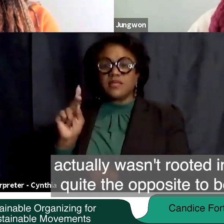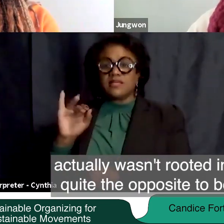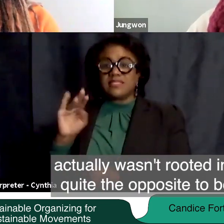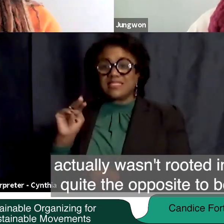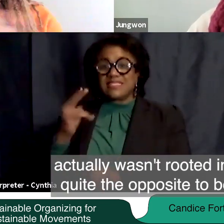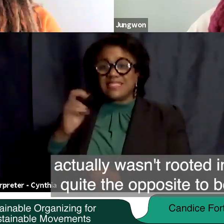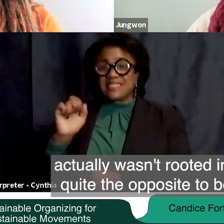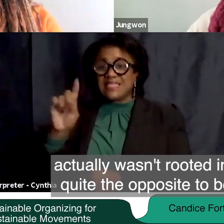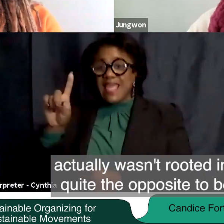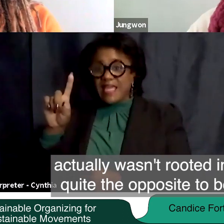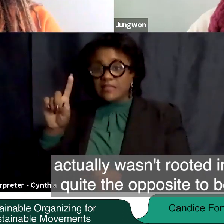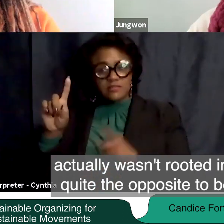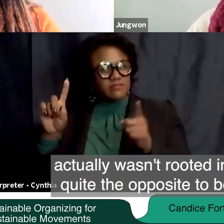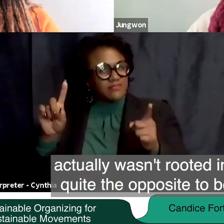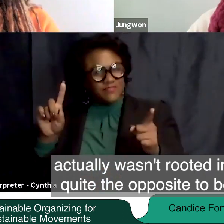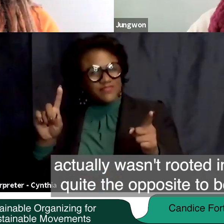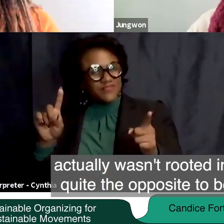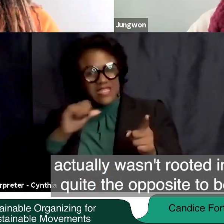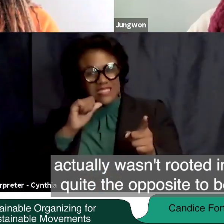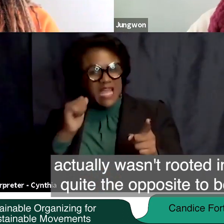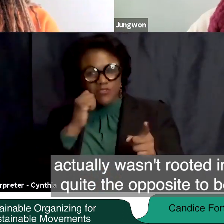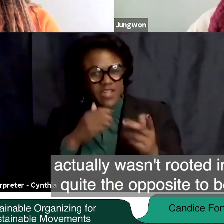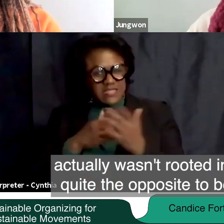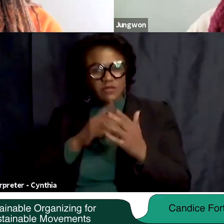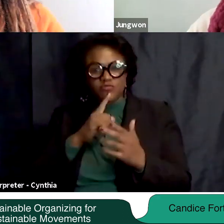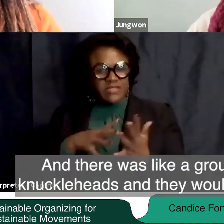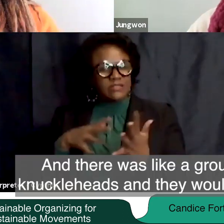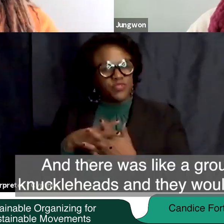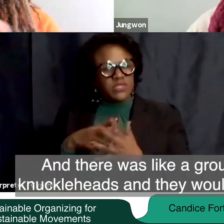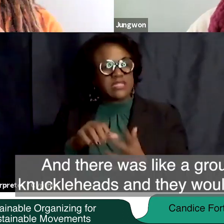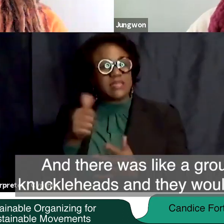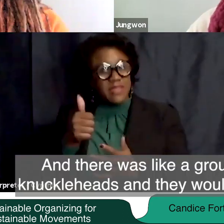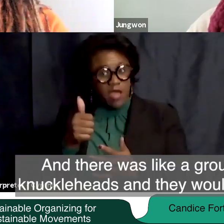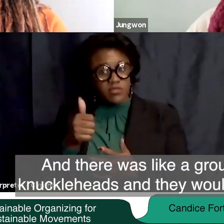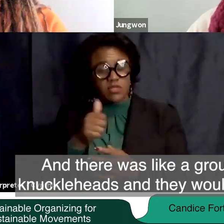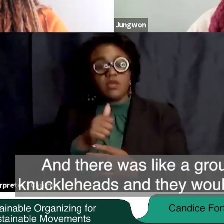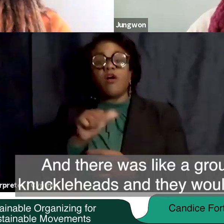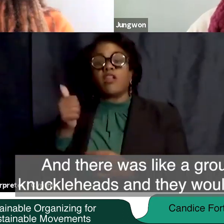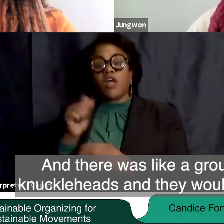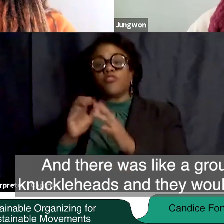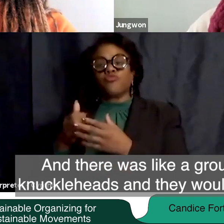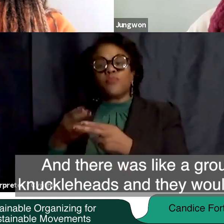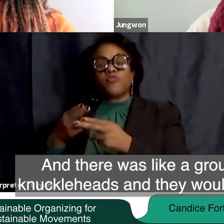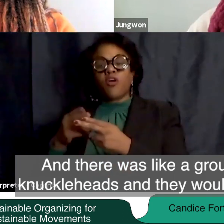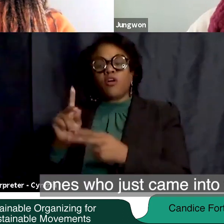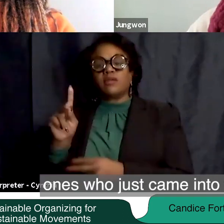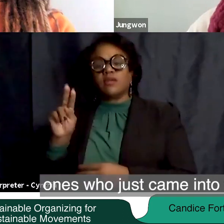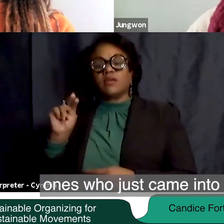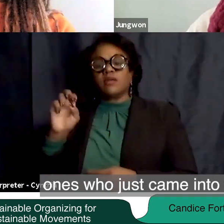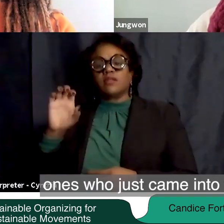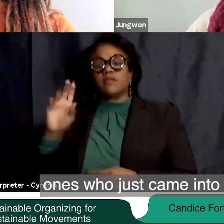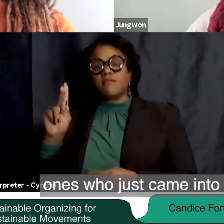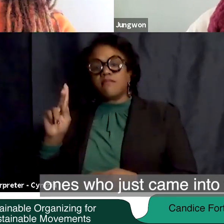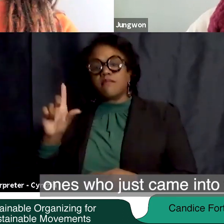wasn't rooted in racism. It was quite the opposite to begin with. And there was like a group called the Knuckleheads, and they would, those are the ones who